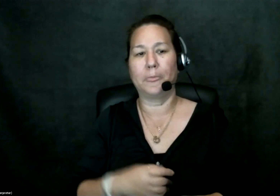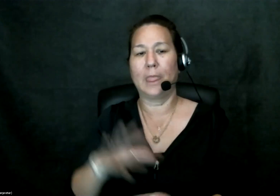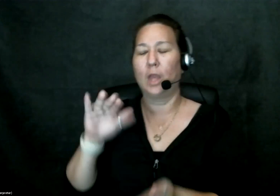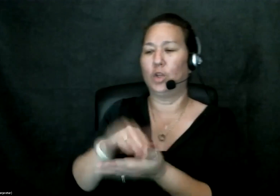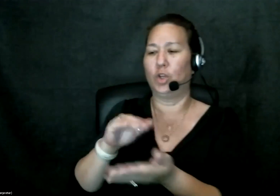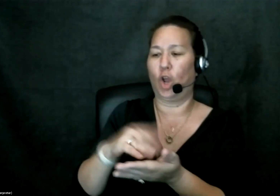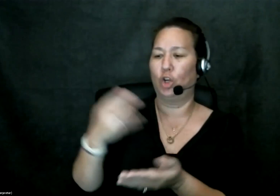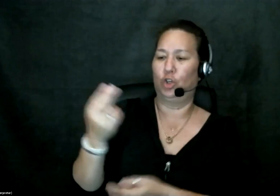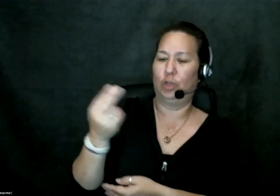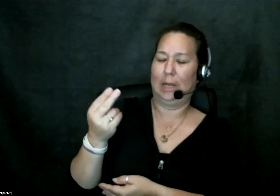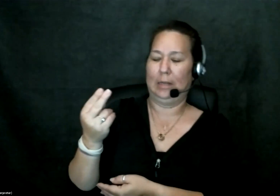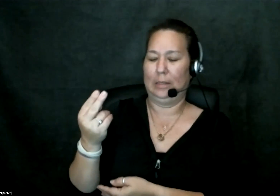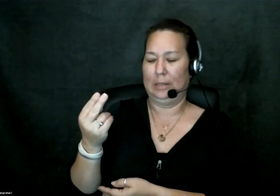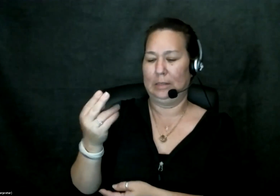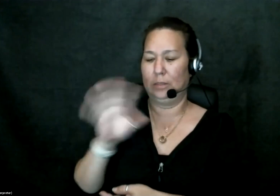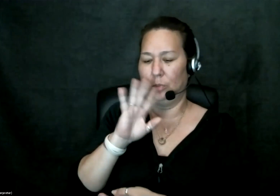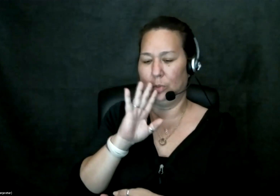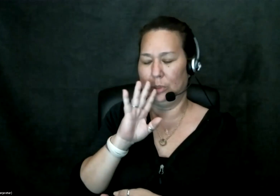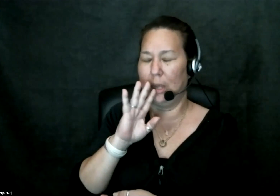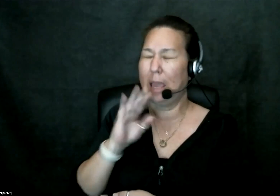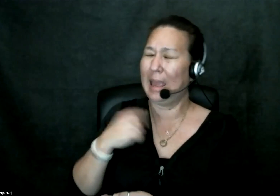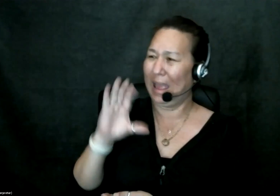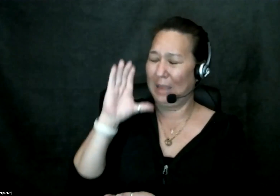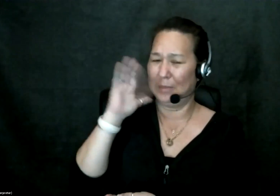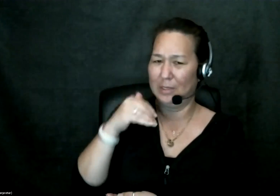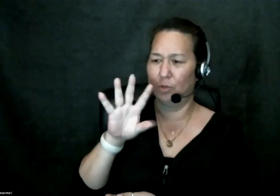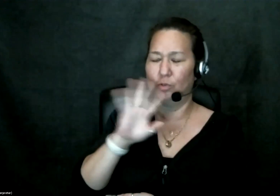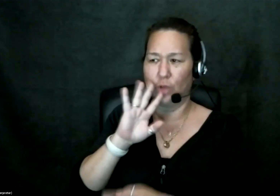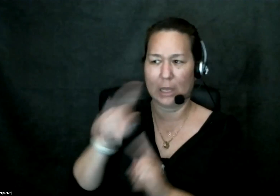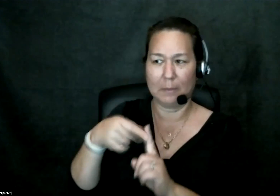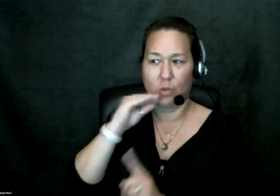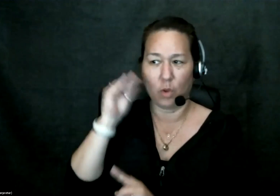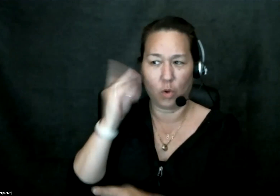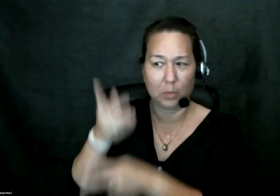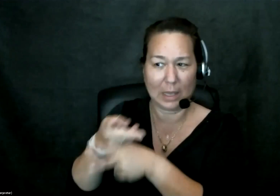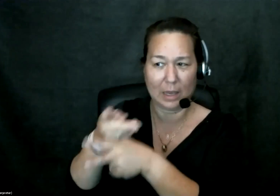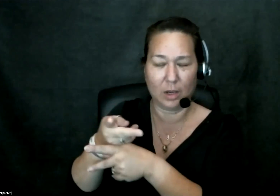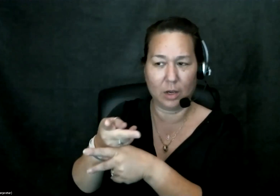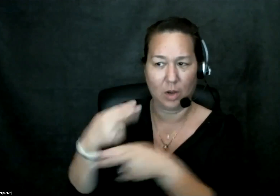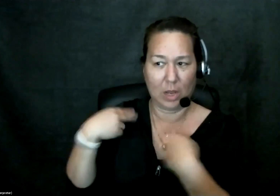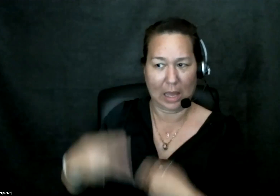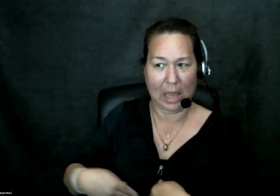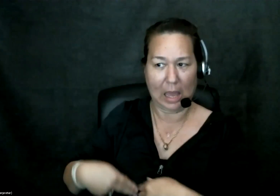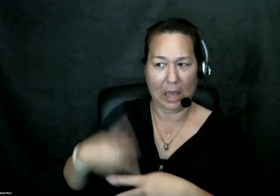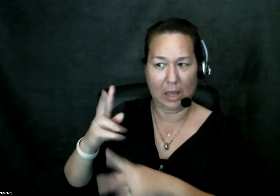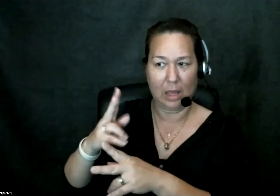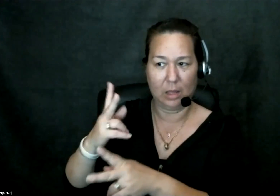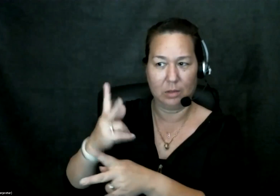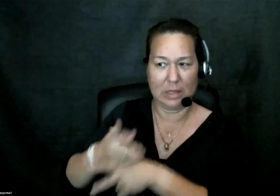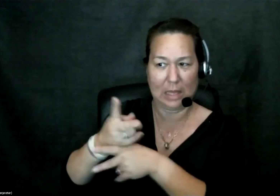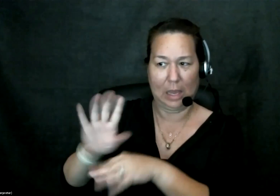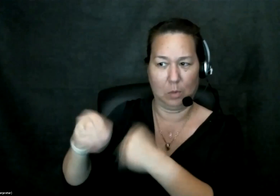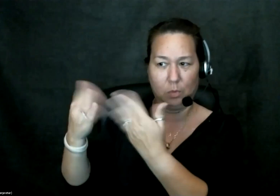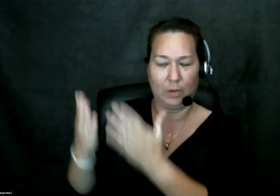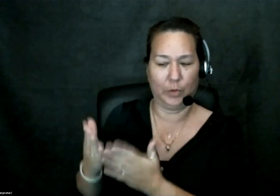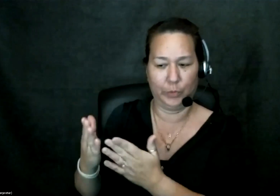So I'm guessing the home care agencies are considered healthcare providers.